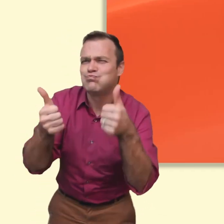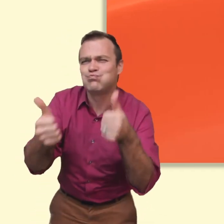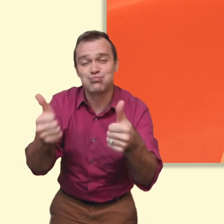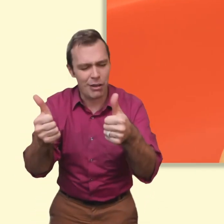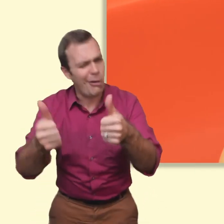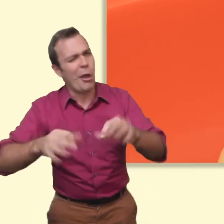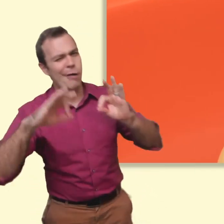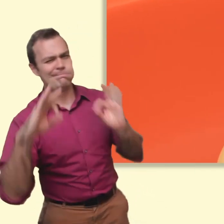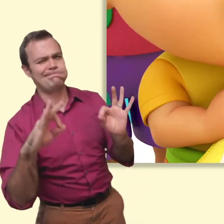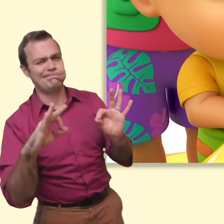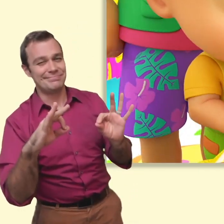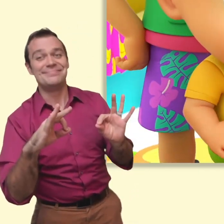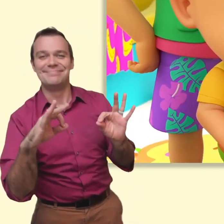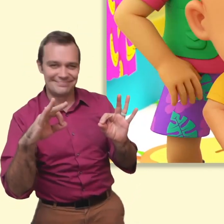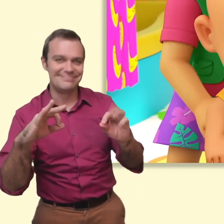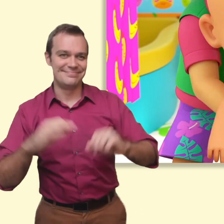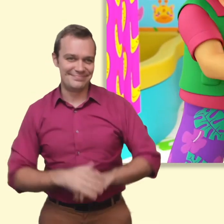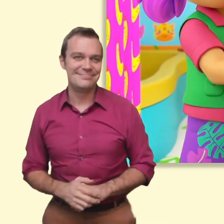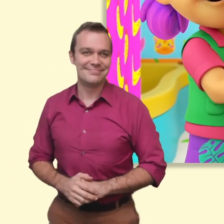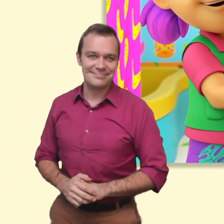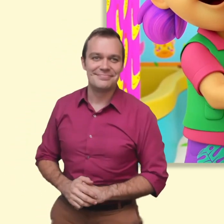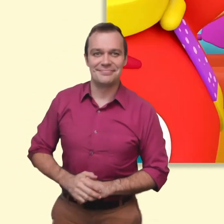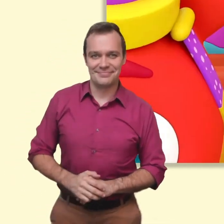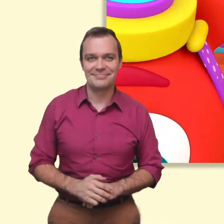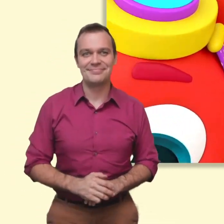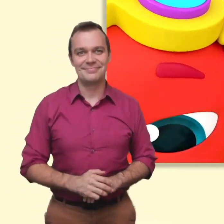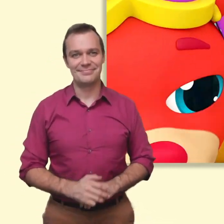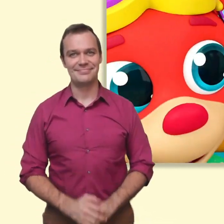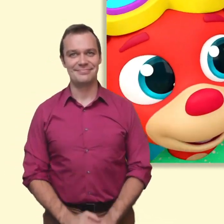Well done! Very good.